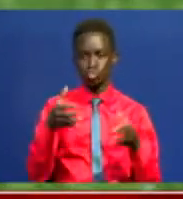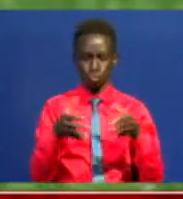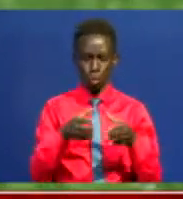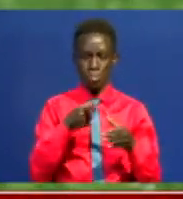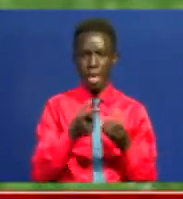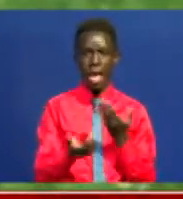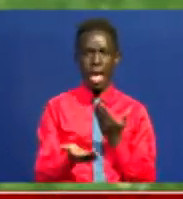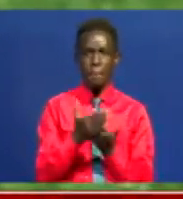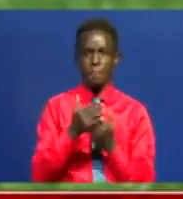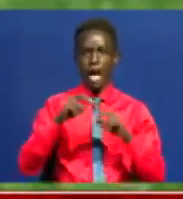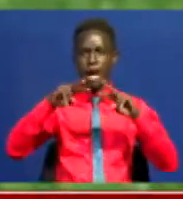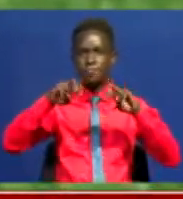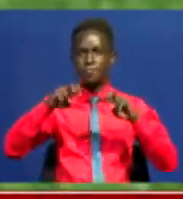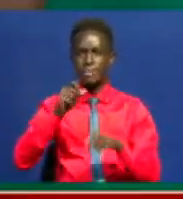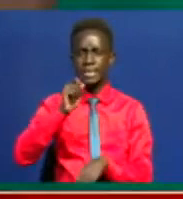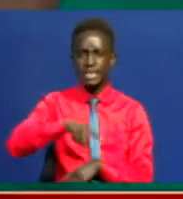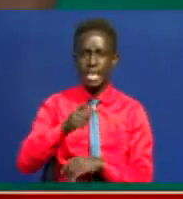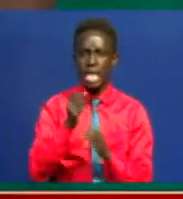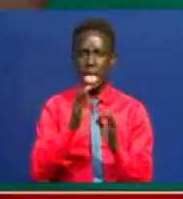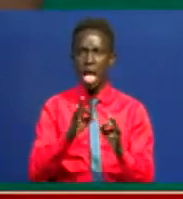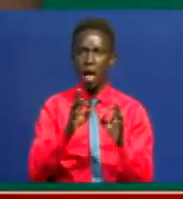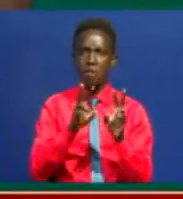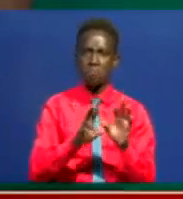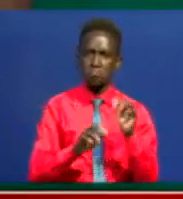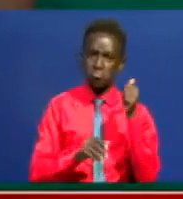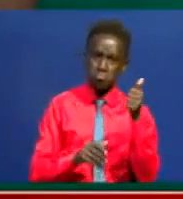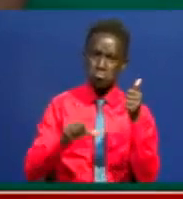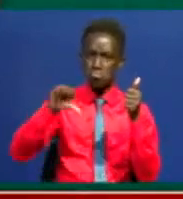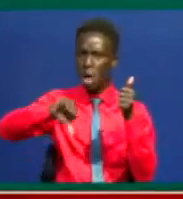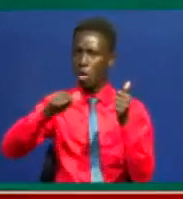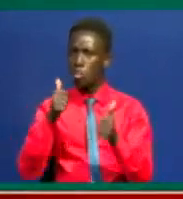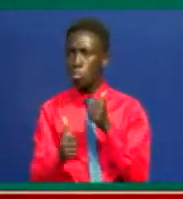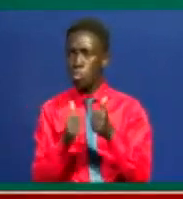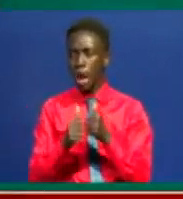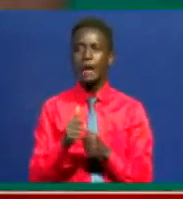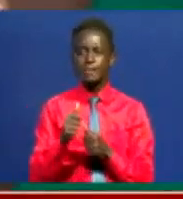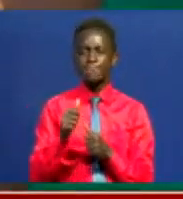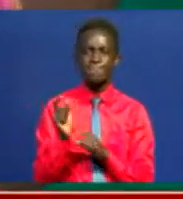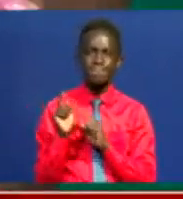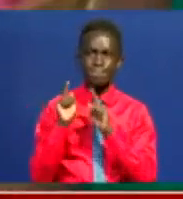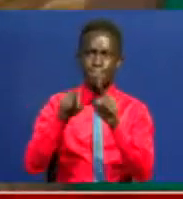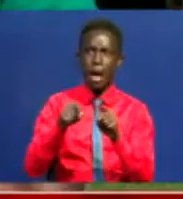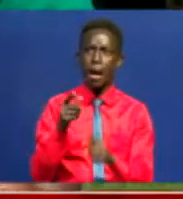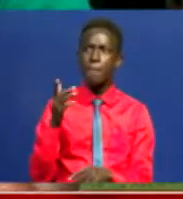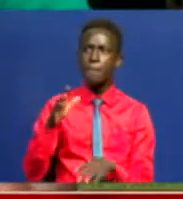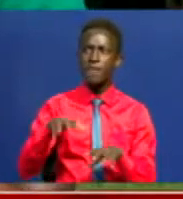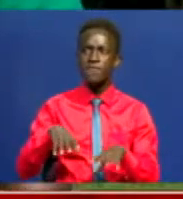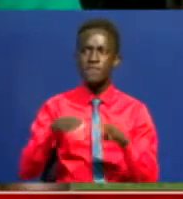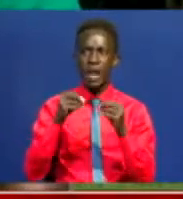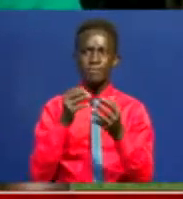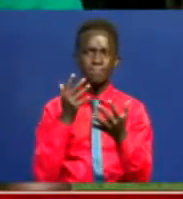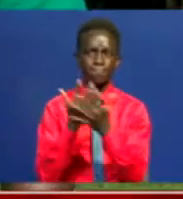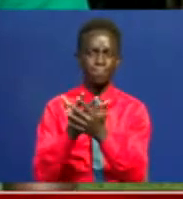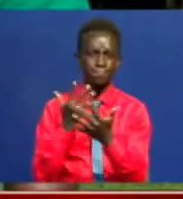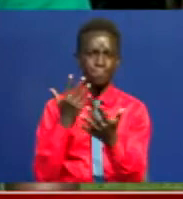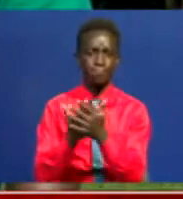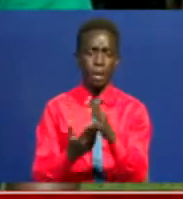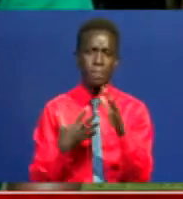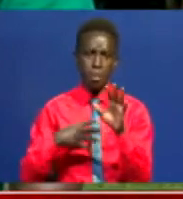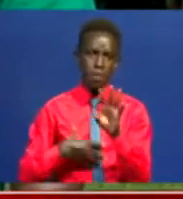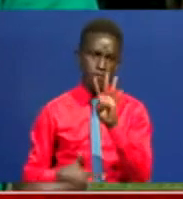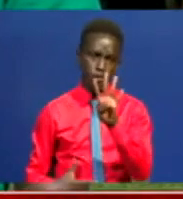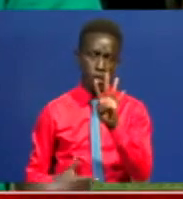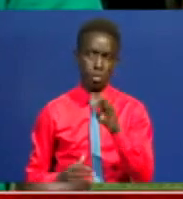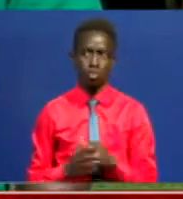in several shopping centers in Kericho County, where four individuals were arrested for selling fake seeds. Two of them were charged at the courts here